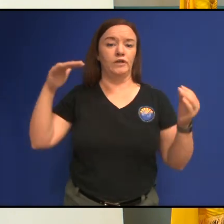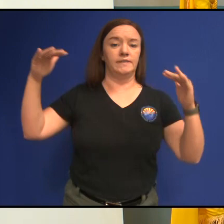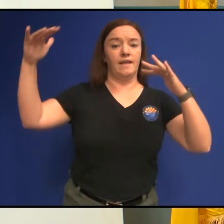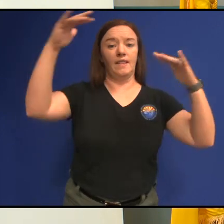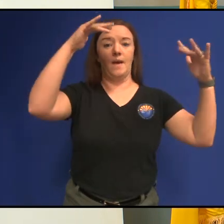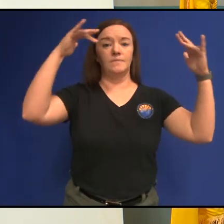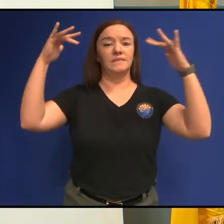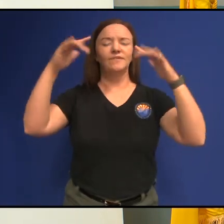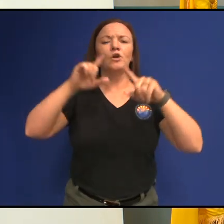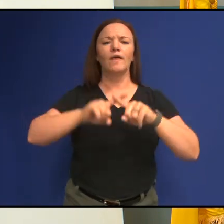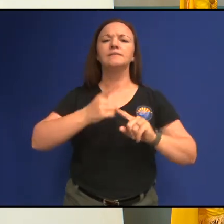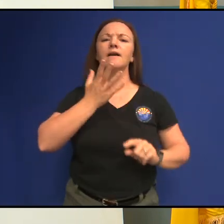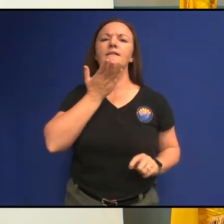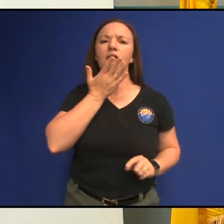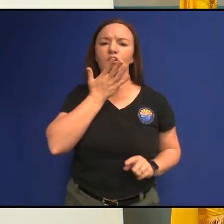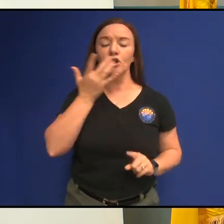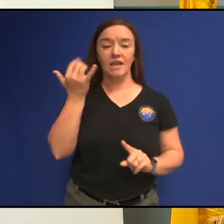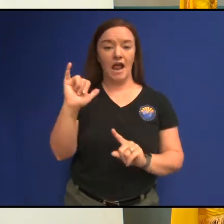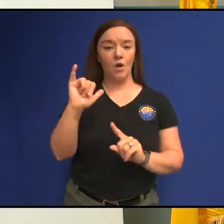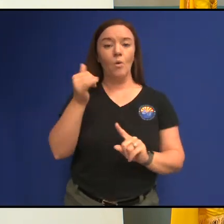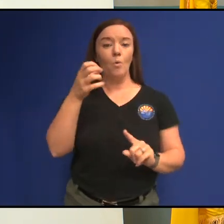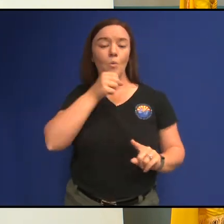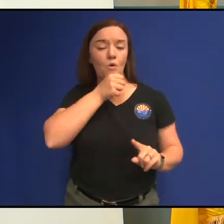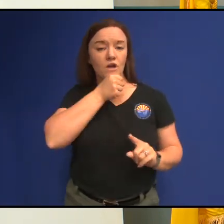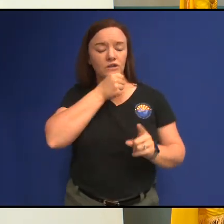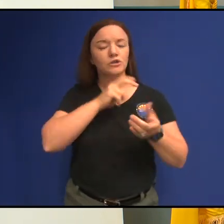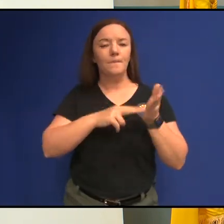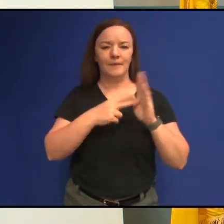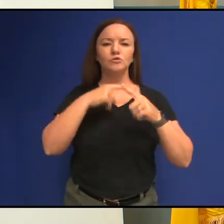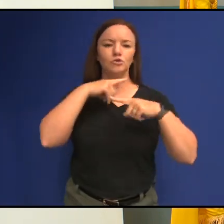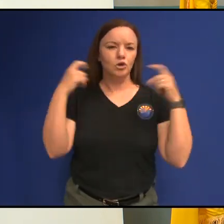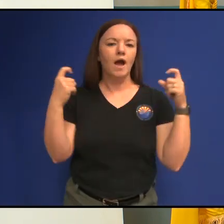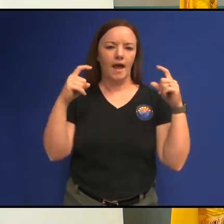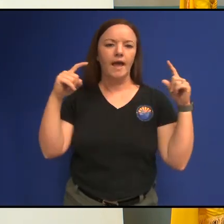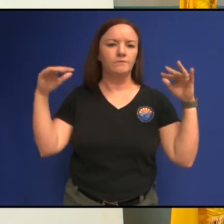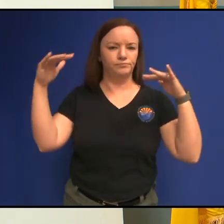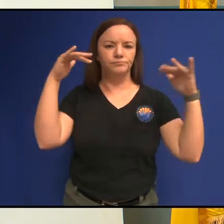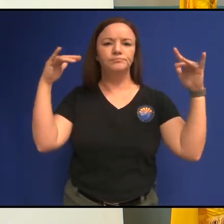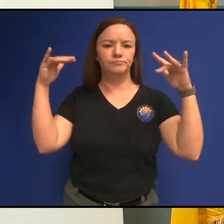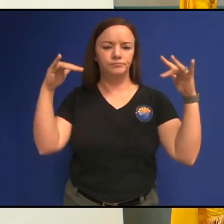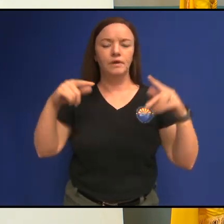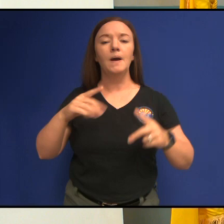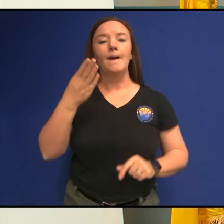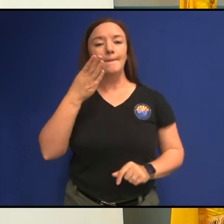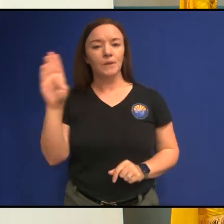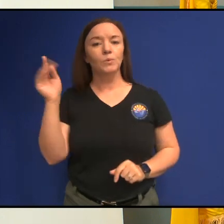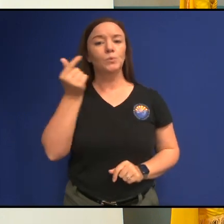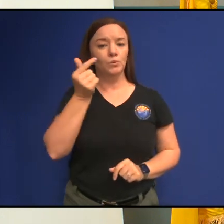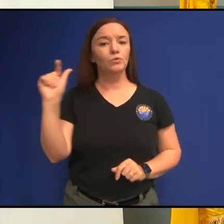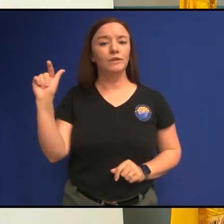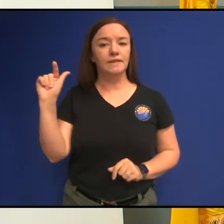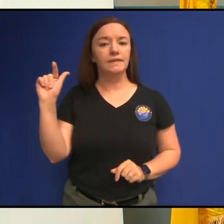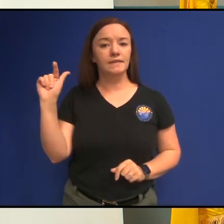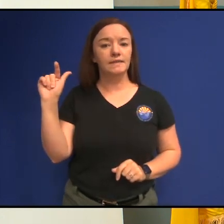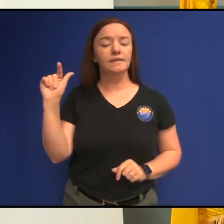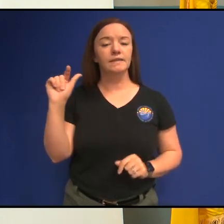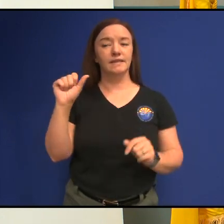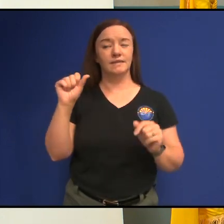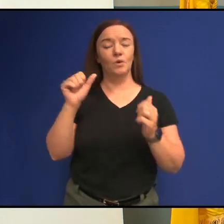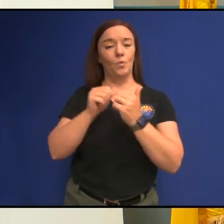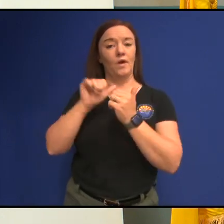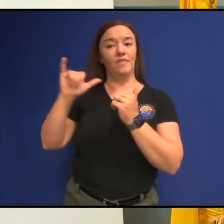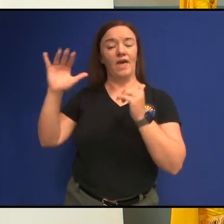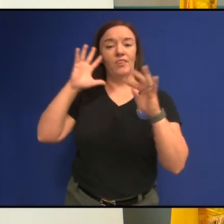shading. The yellows and oranges showing more dry air, and the blues and the greens, even with this thunderstorm here